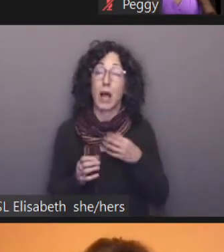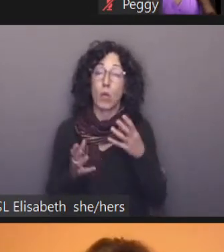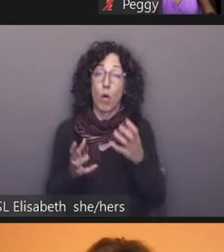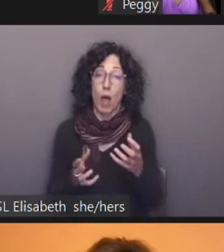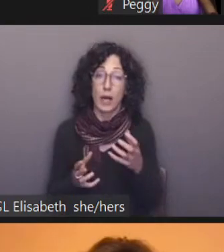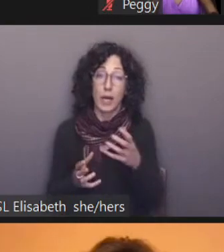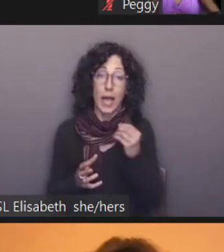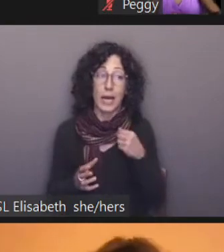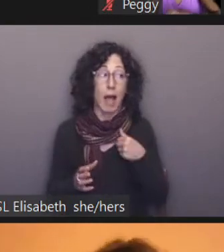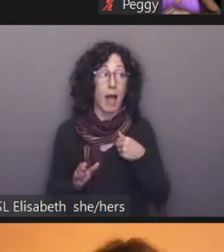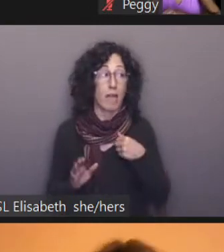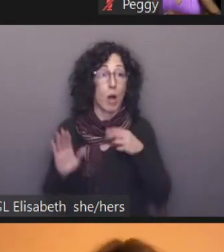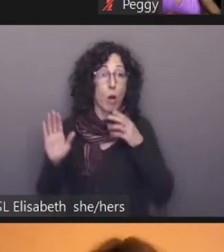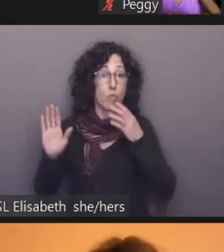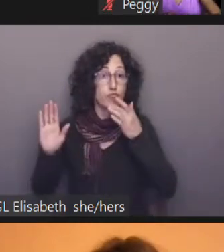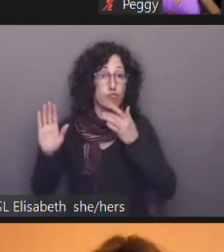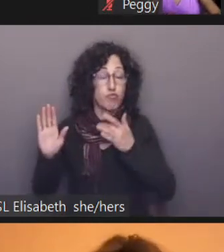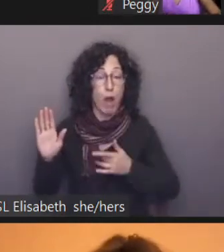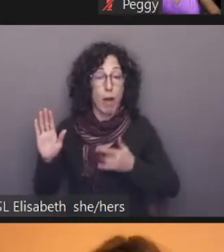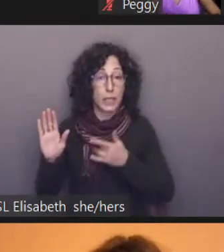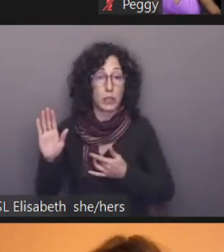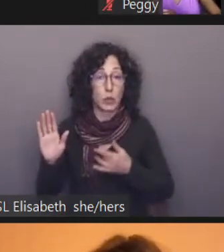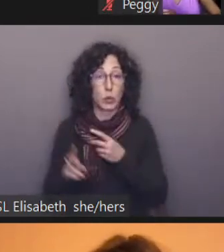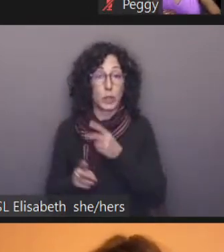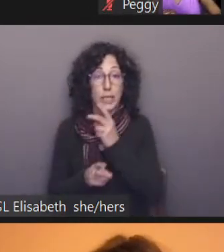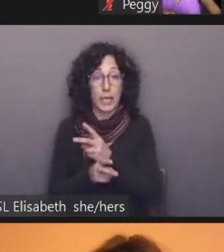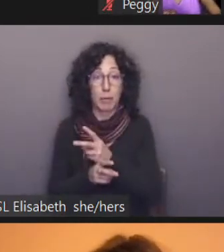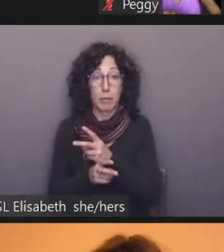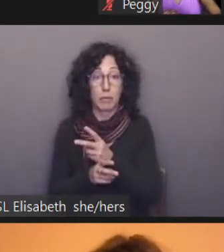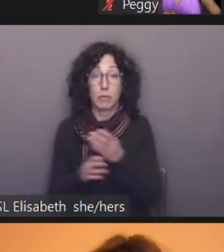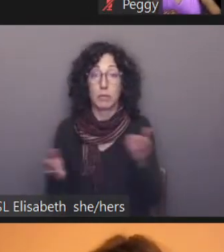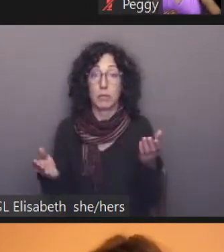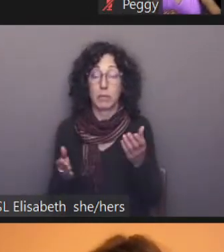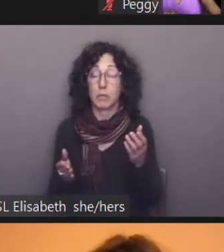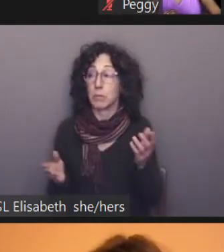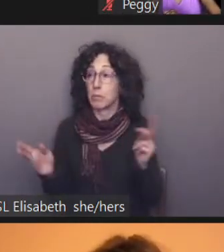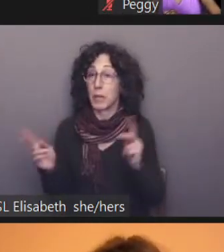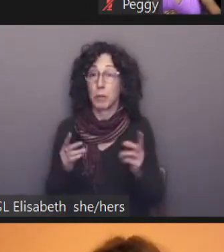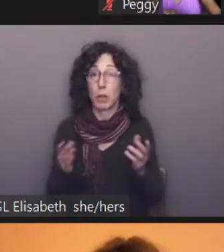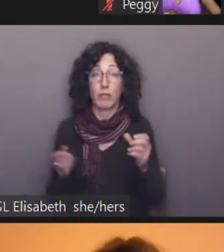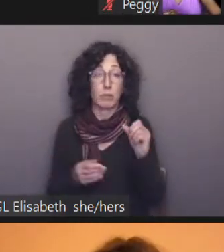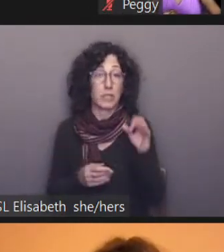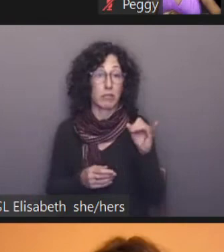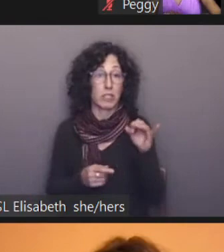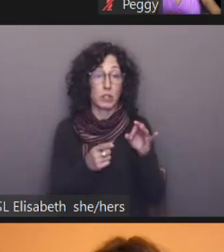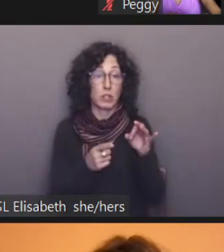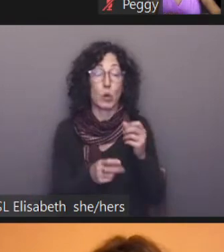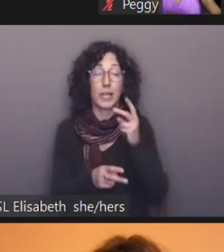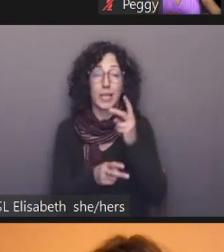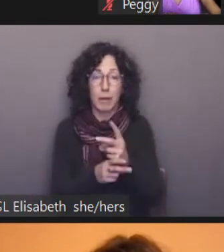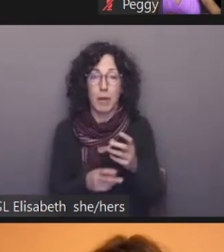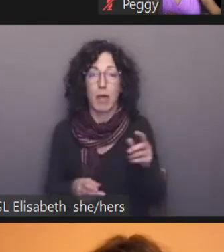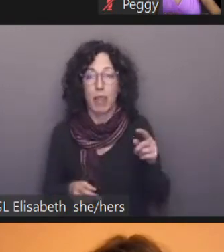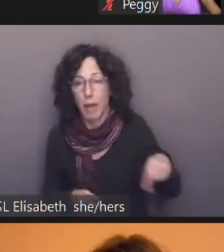sworn to uphold, is the health and safety of everyone in San Francisco. And what we have seen in all